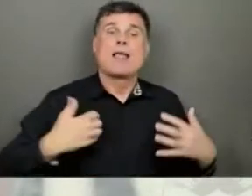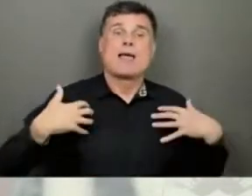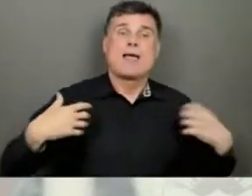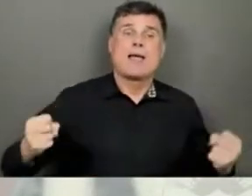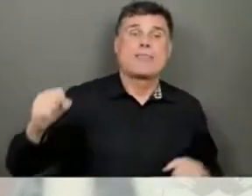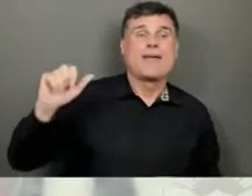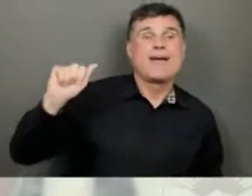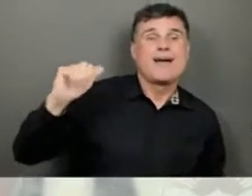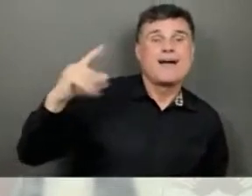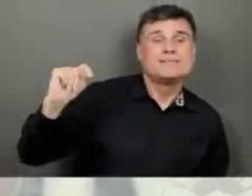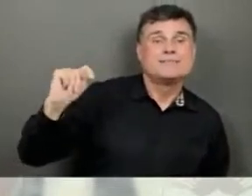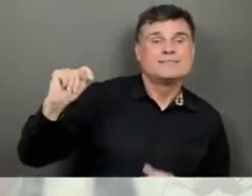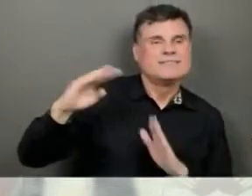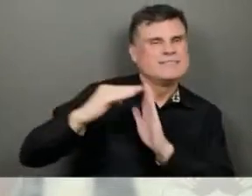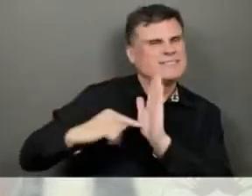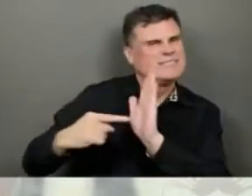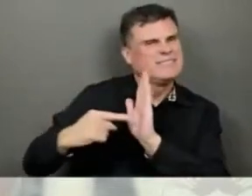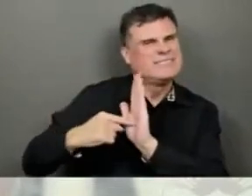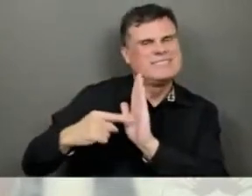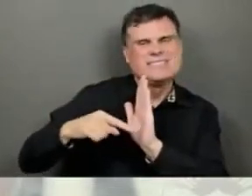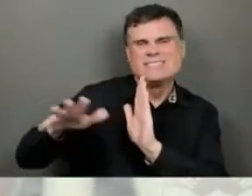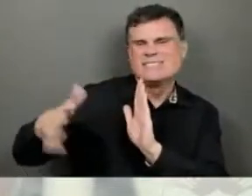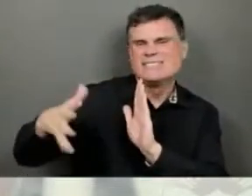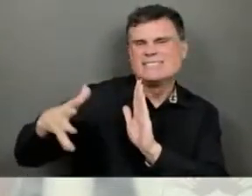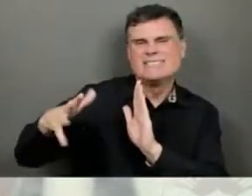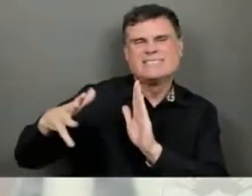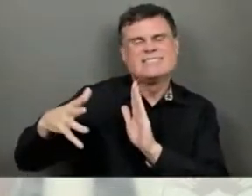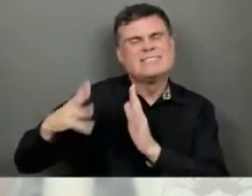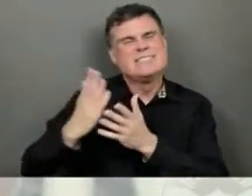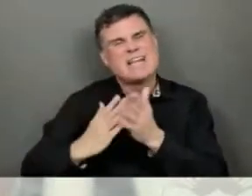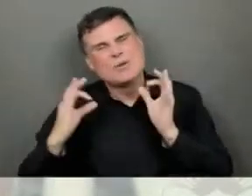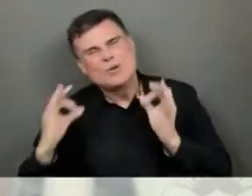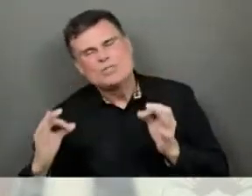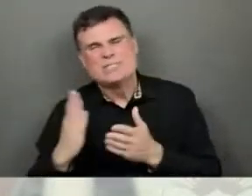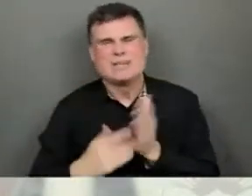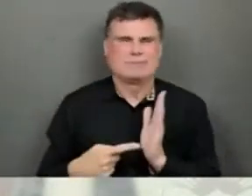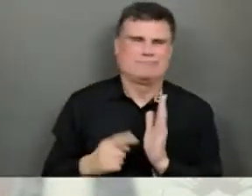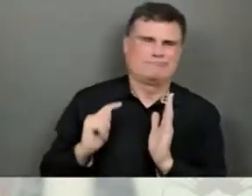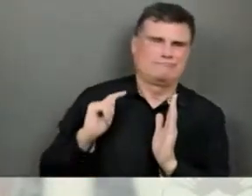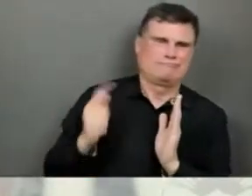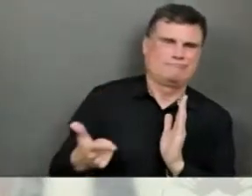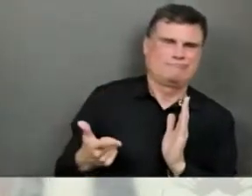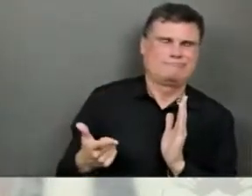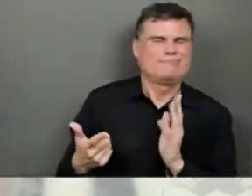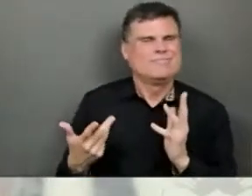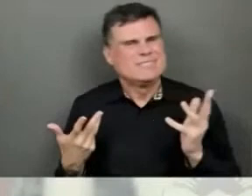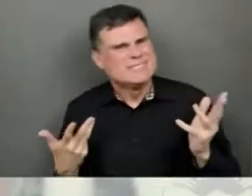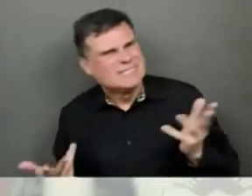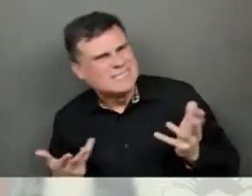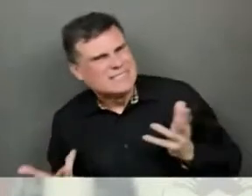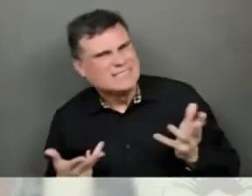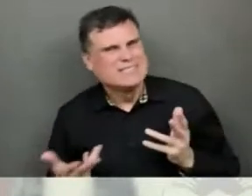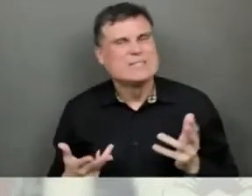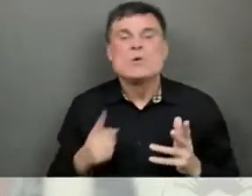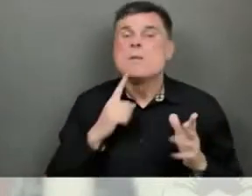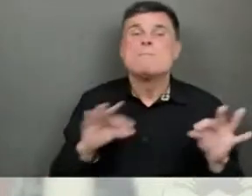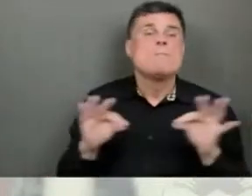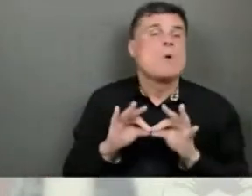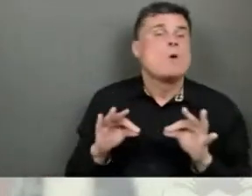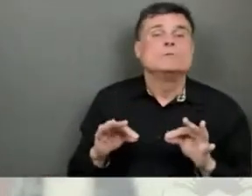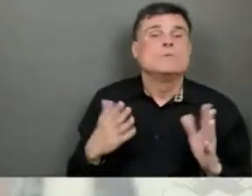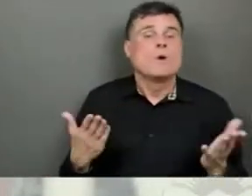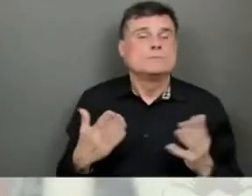with respect to diagnostic care, for example, because a significant part of this is MRIs. In 2017,